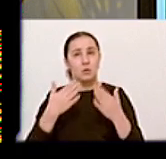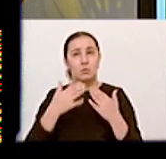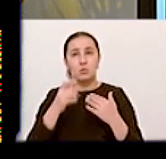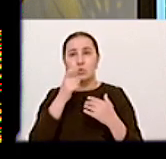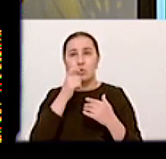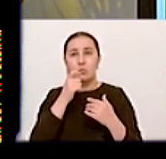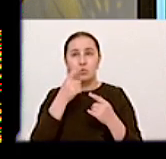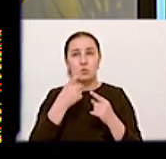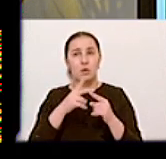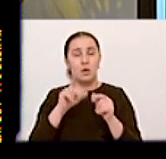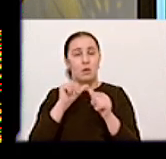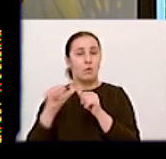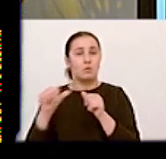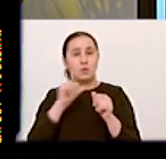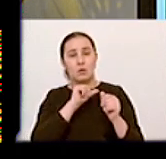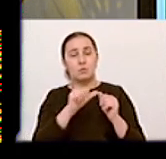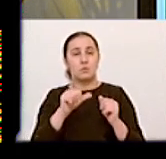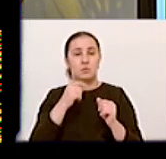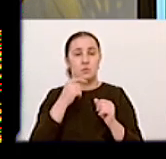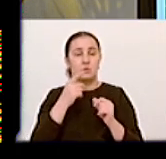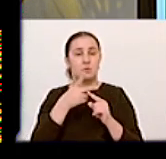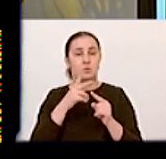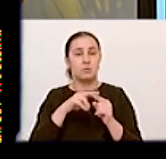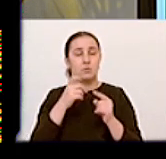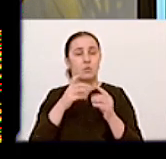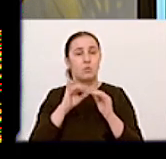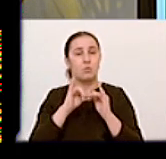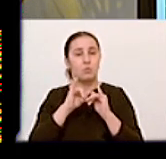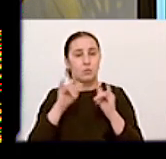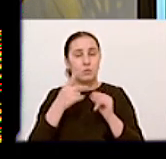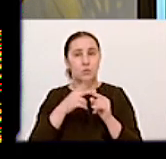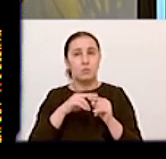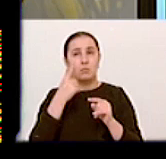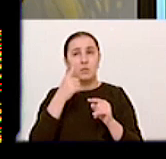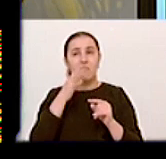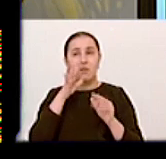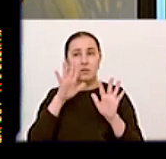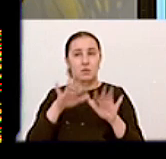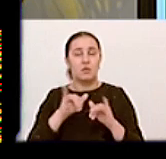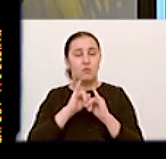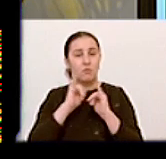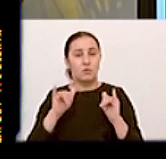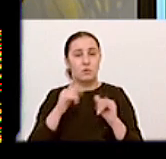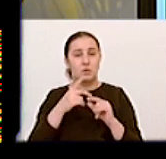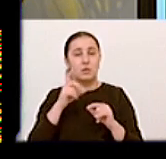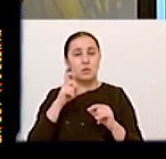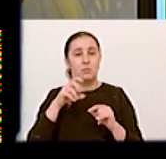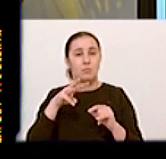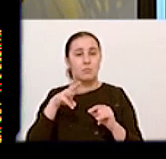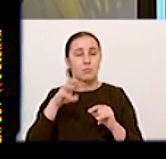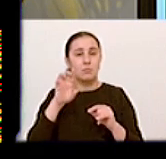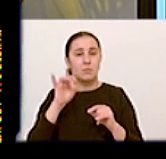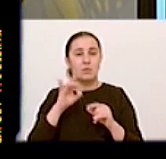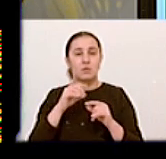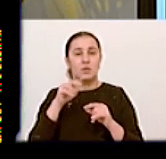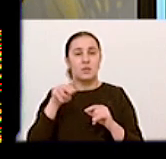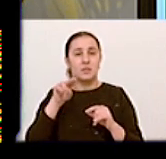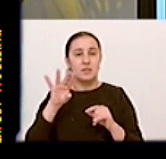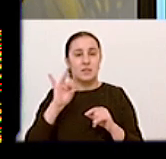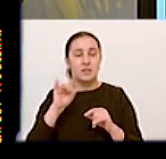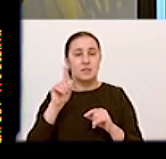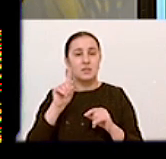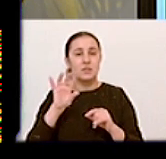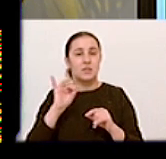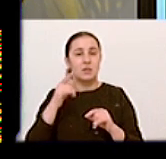tuxum hujayralar alohida-alohida spermatozoid bilan urug'lanib, bir vaqtda rivojlansa embrion, ular